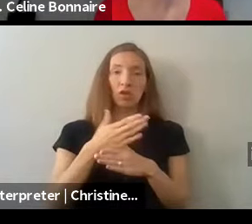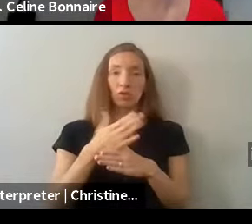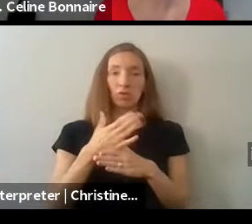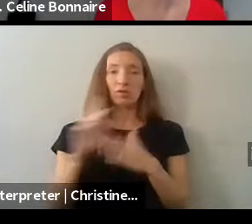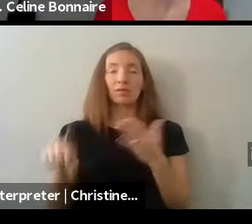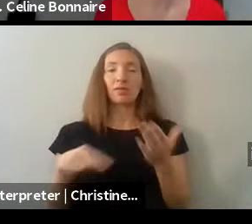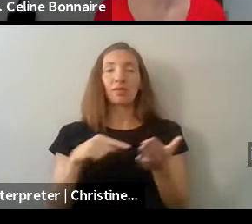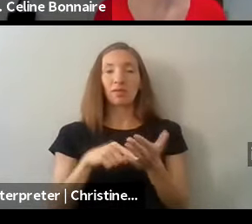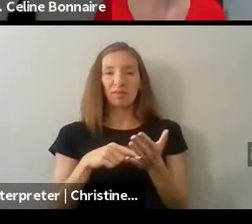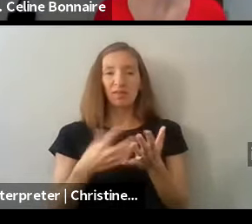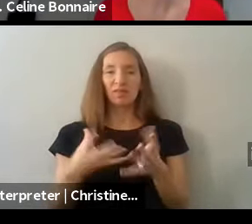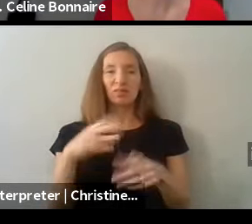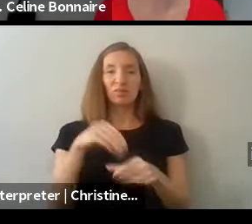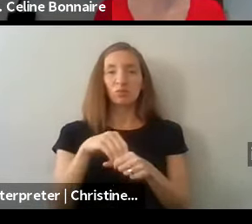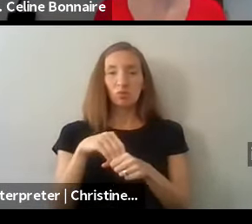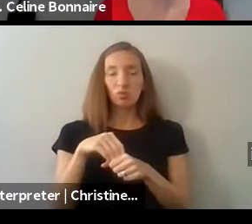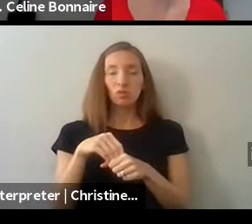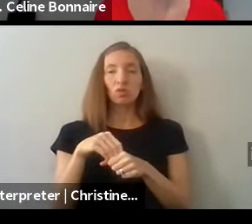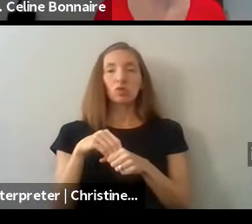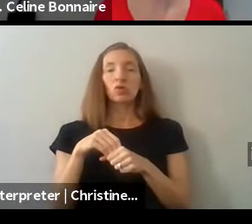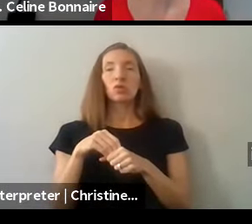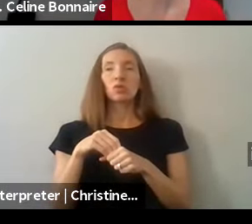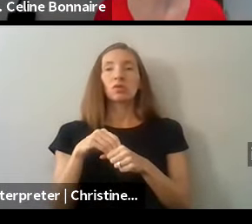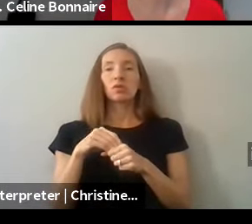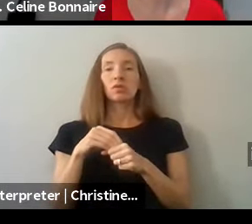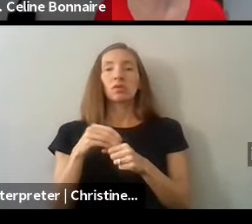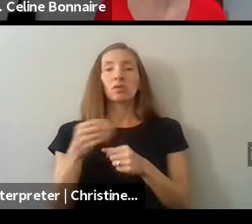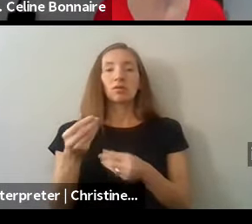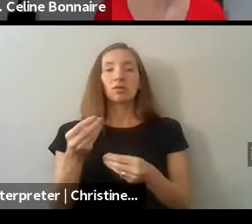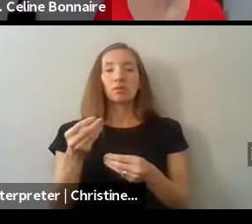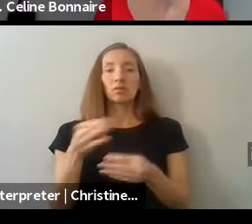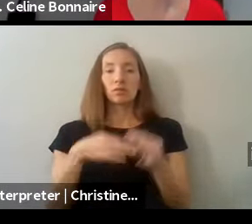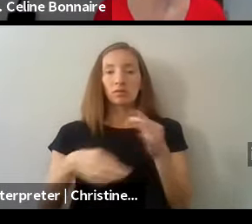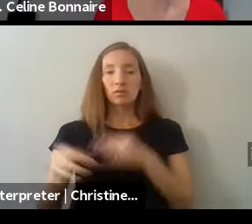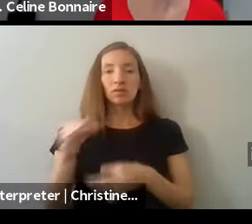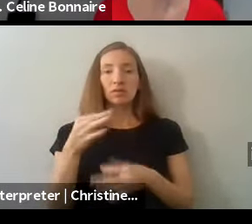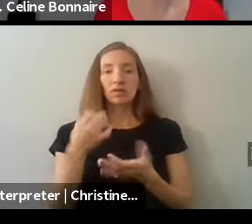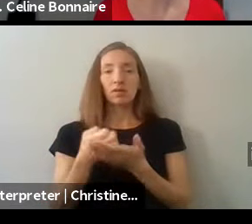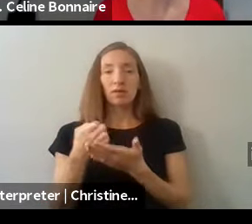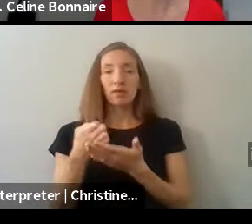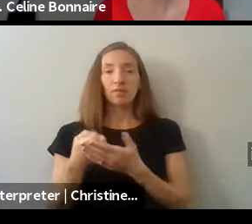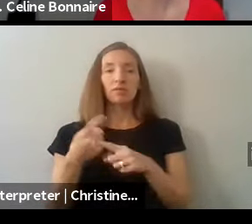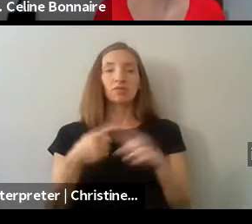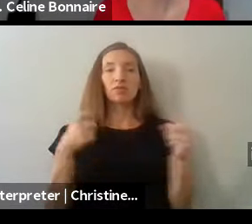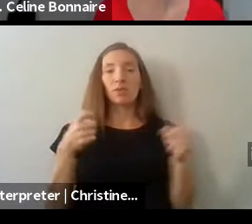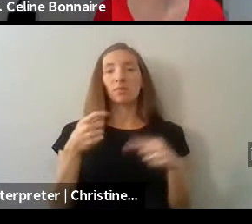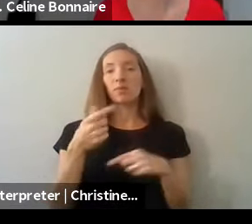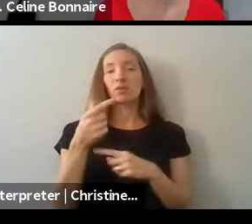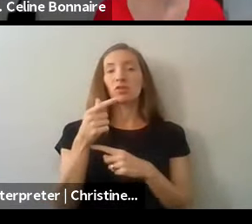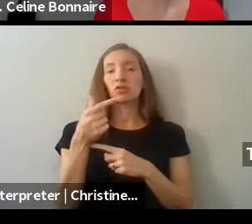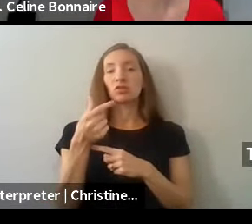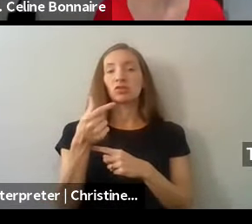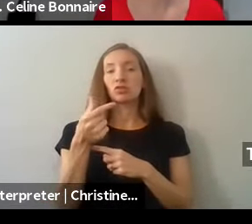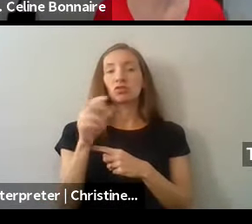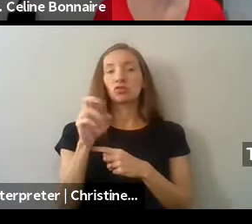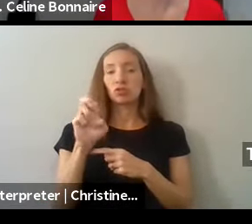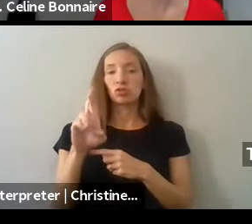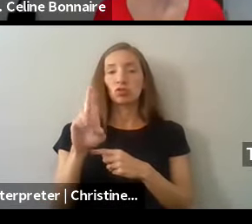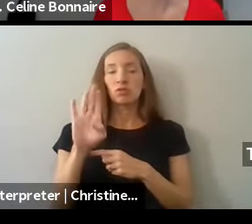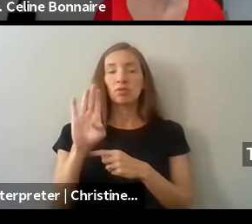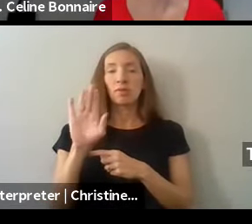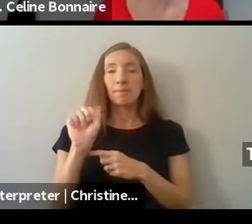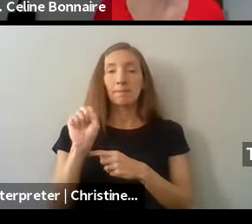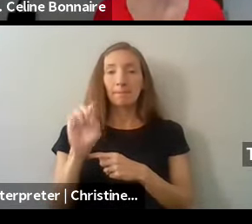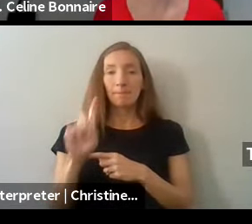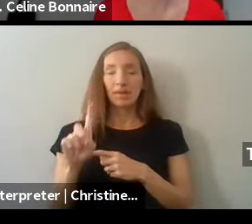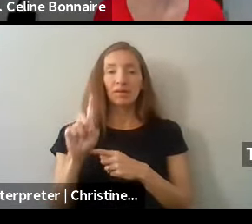out evidence from gender-based national helplines, online applications, community and institutional survey, as